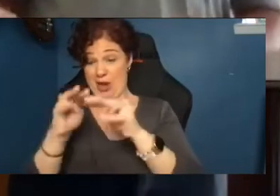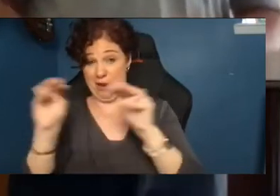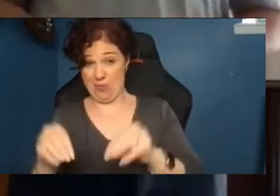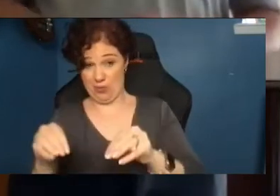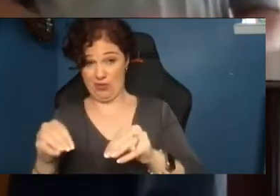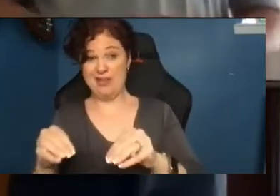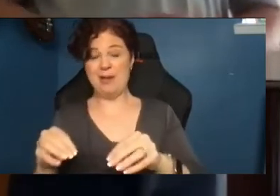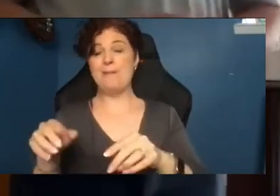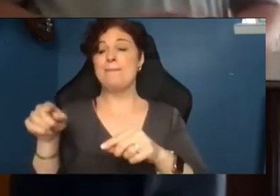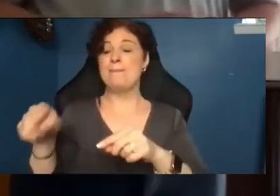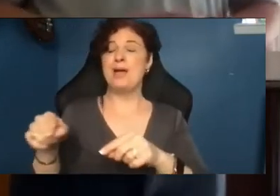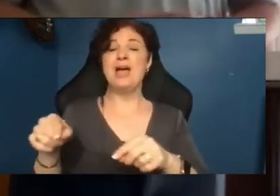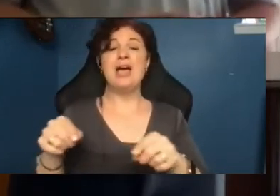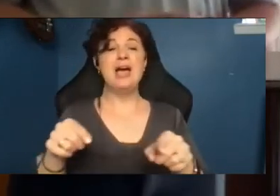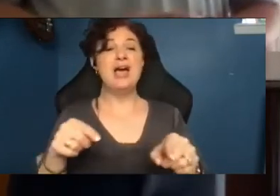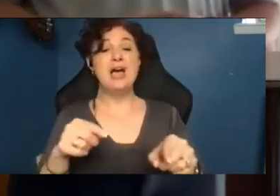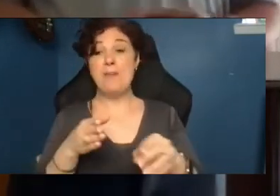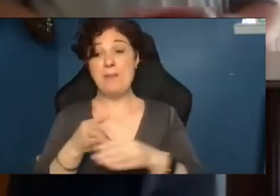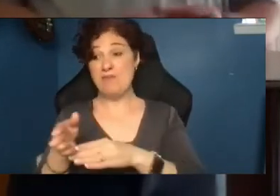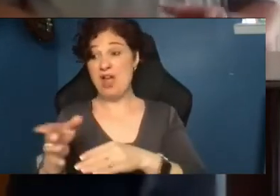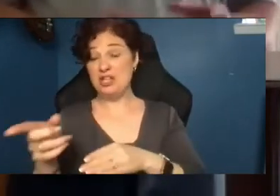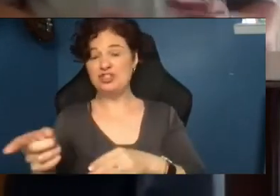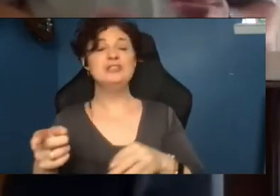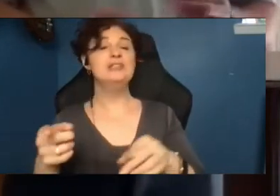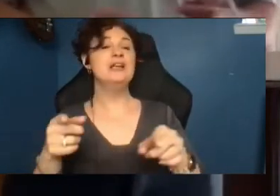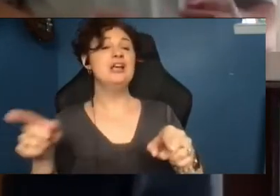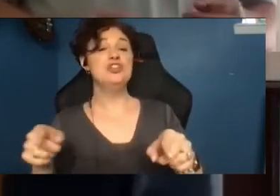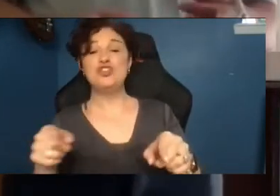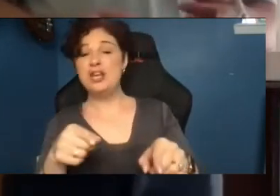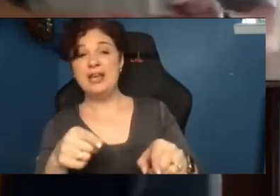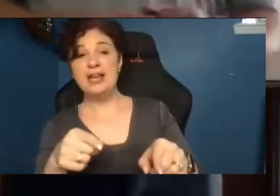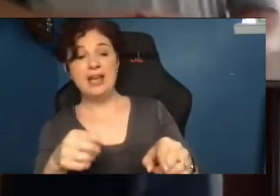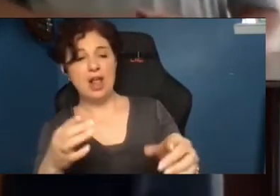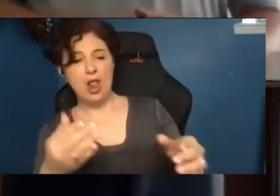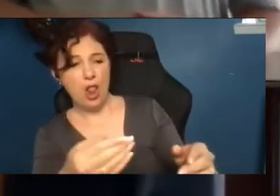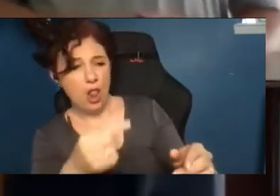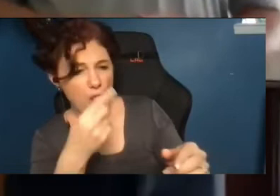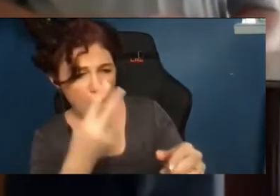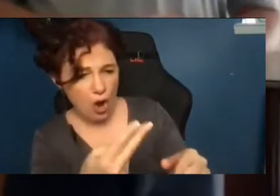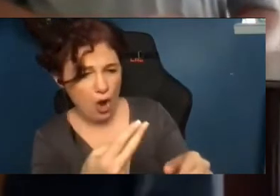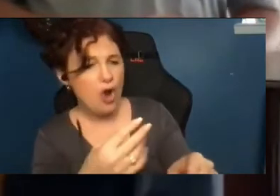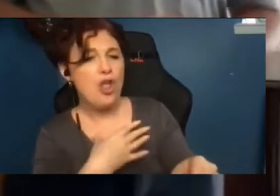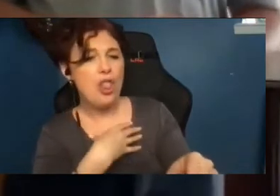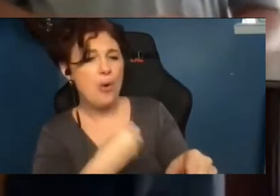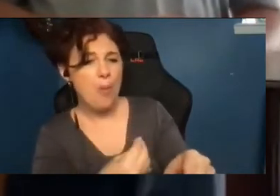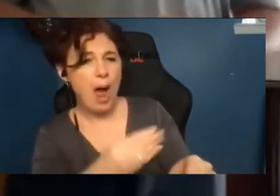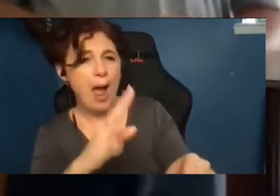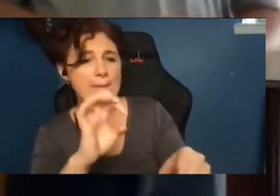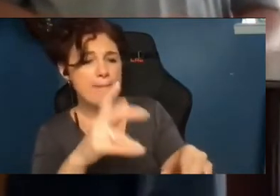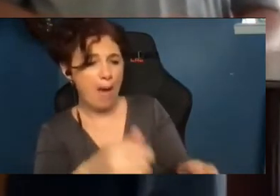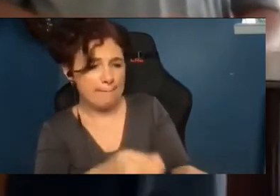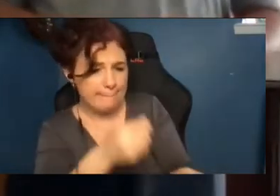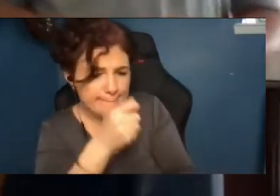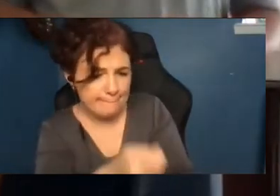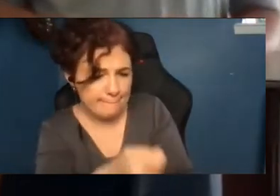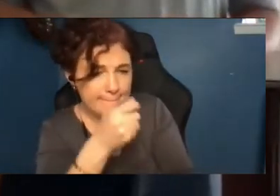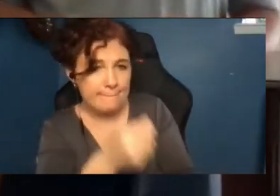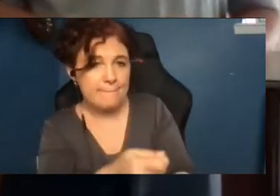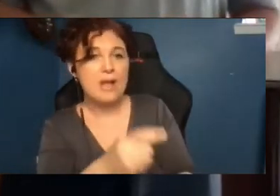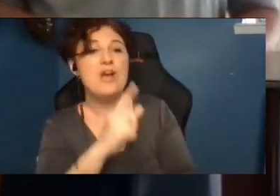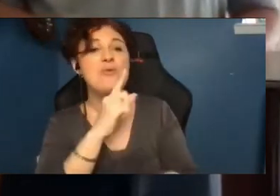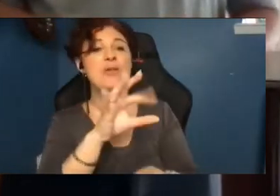is an entomologist by profession. And so she got taking a closer look at these little white blobs under the microscope, and they're